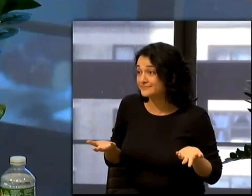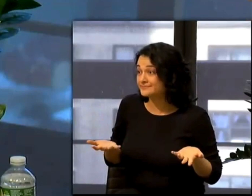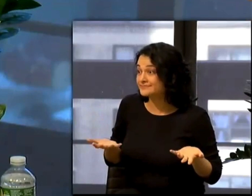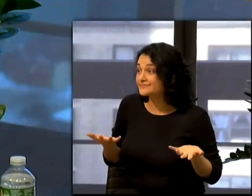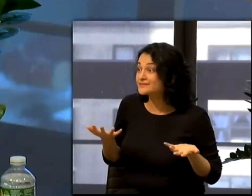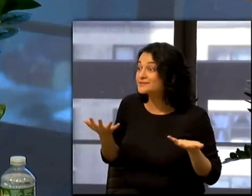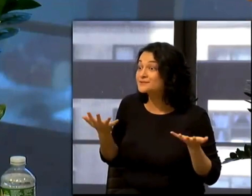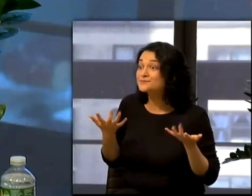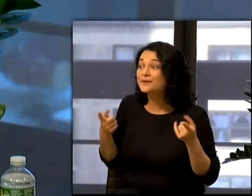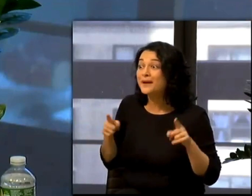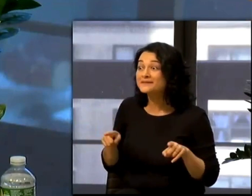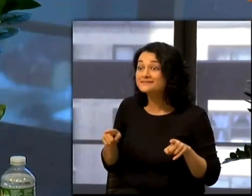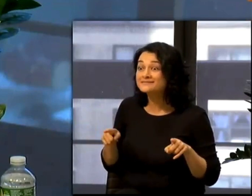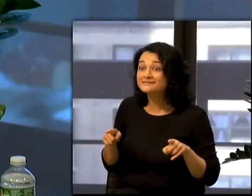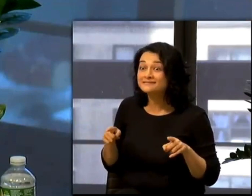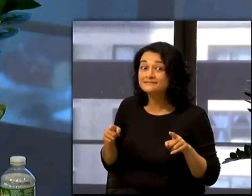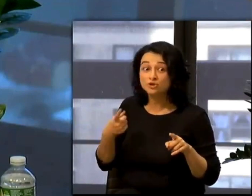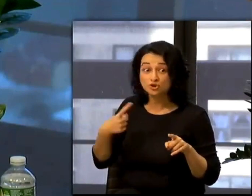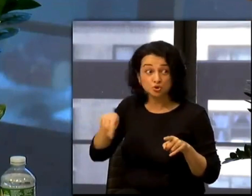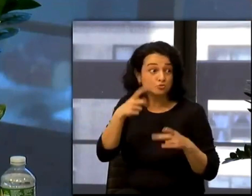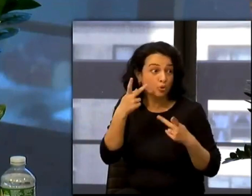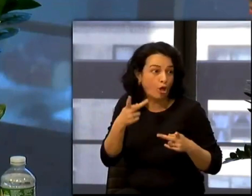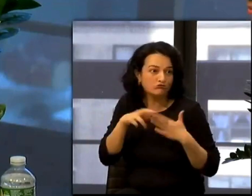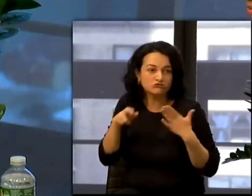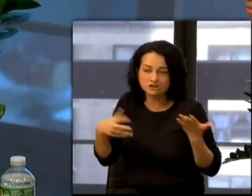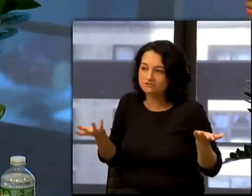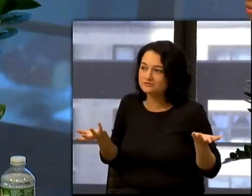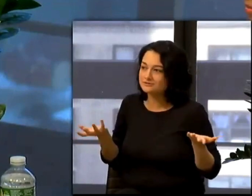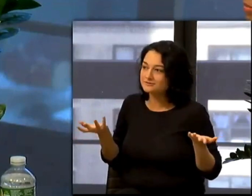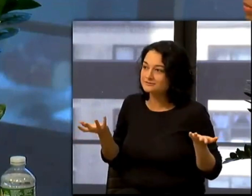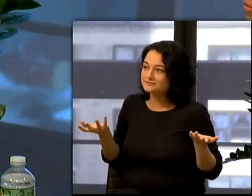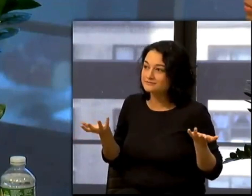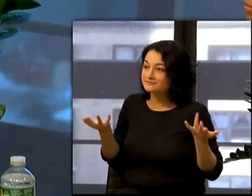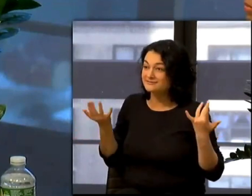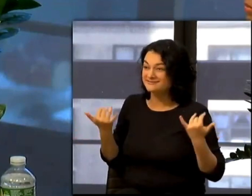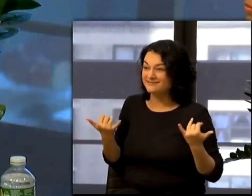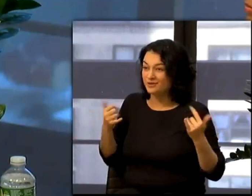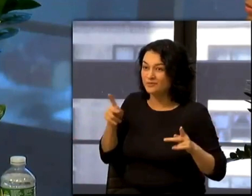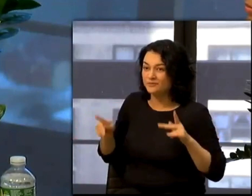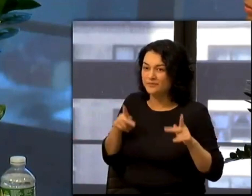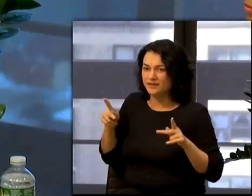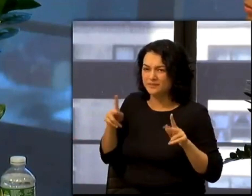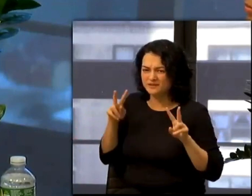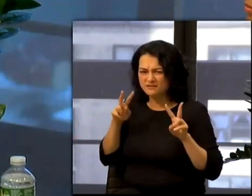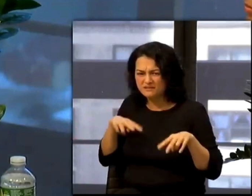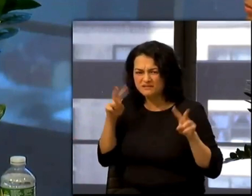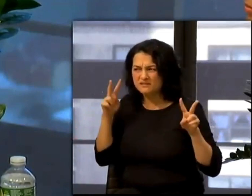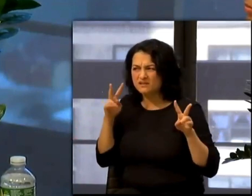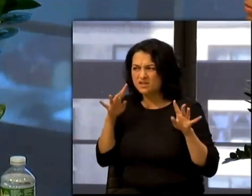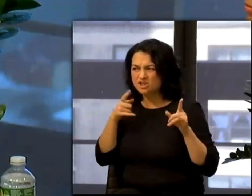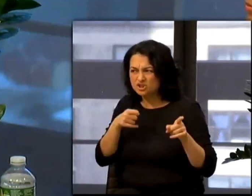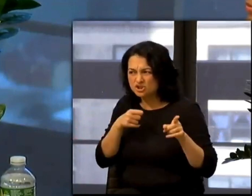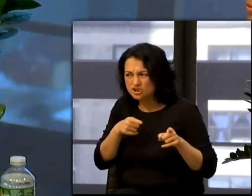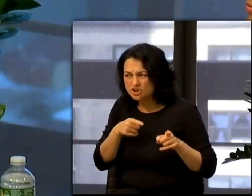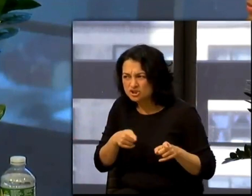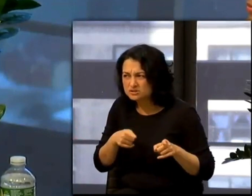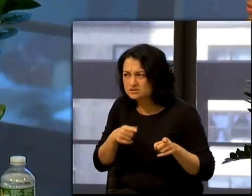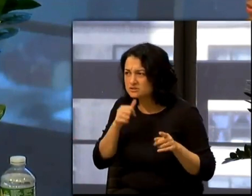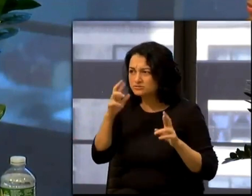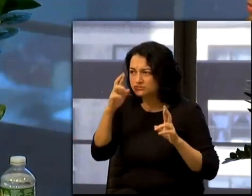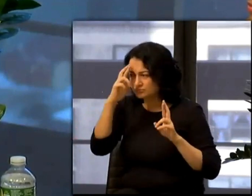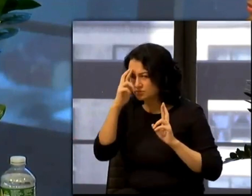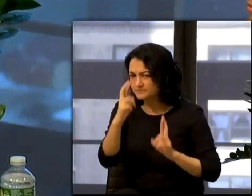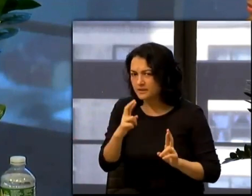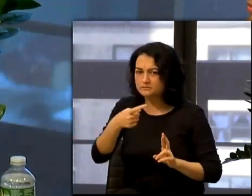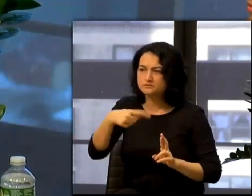hate crimes against Asians and the NHPI community spike, in